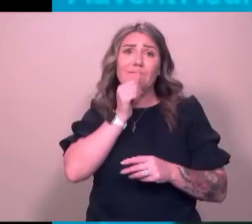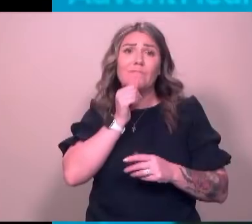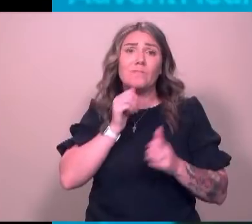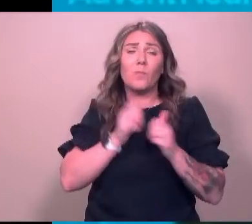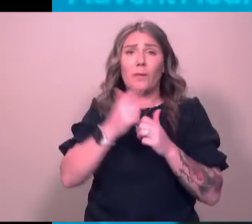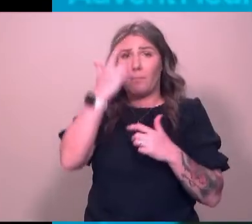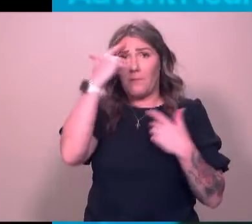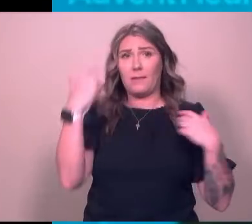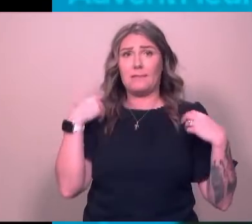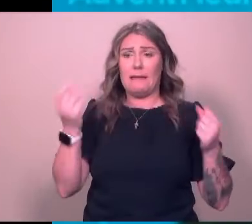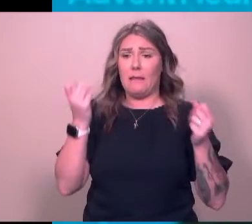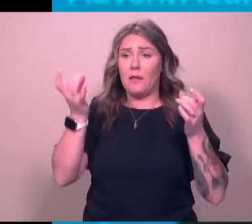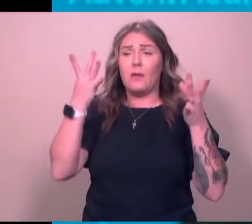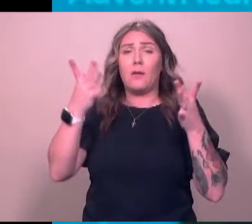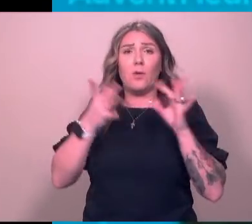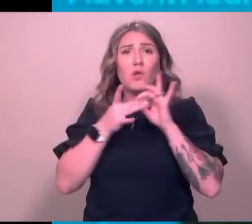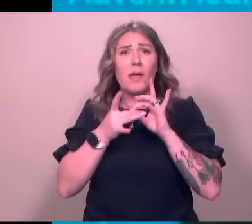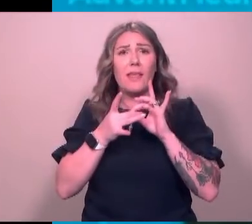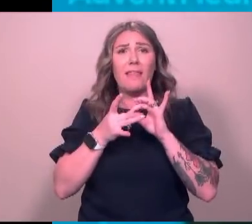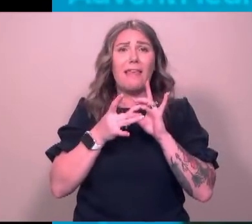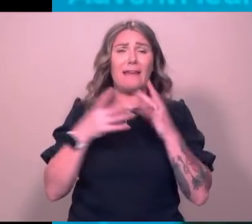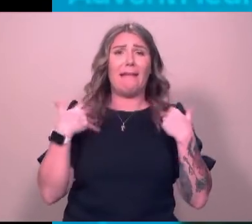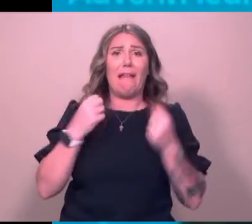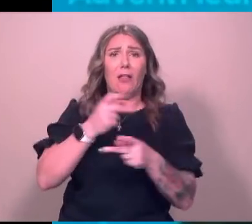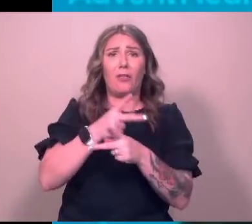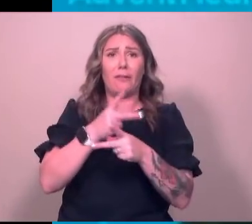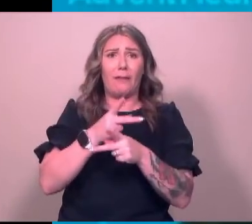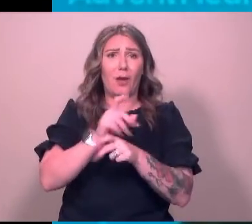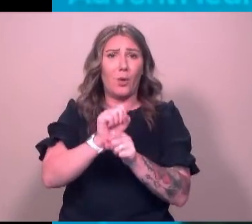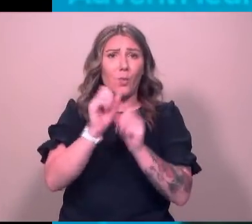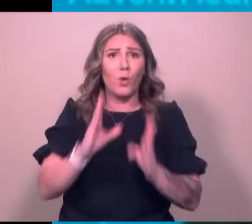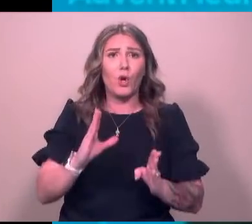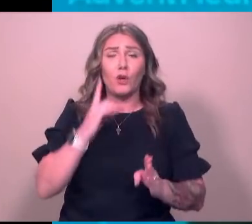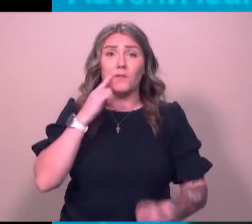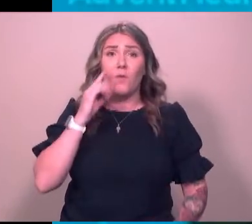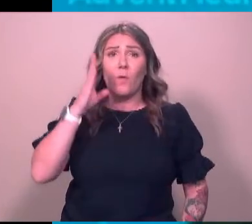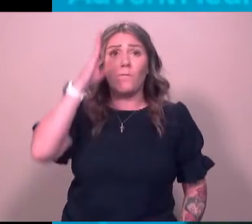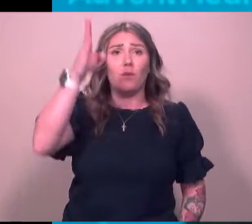health crisis among healthcare workers in the future. And we need to be starting to